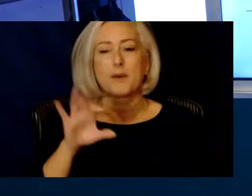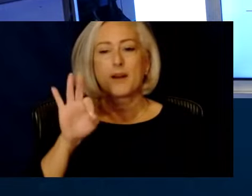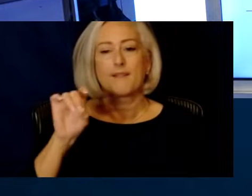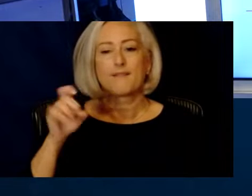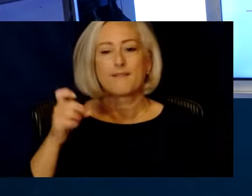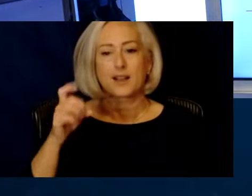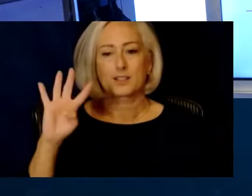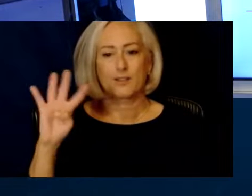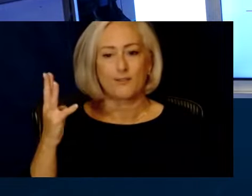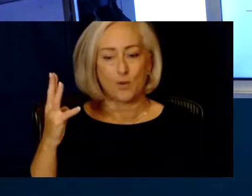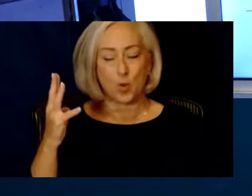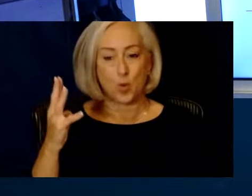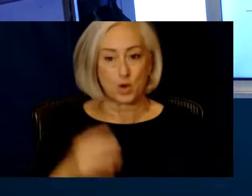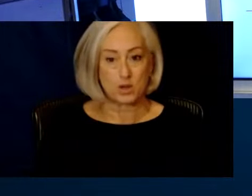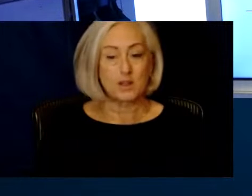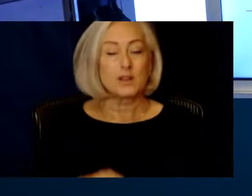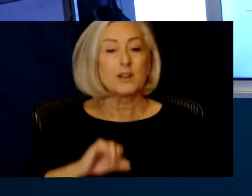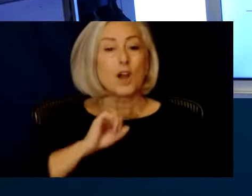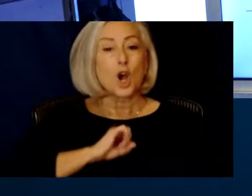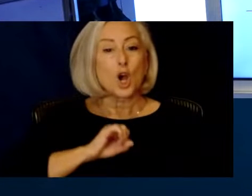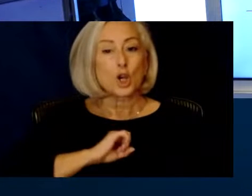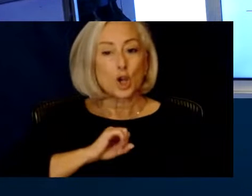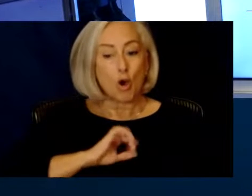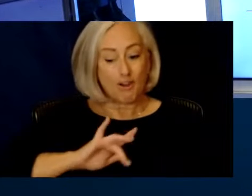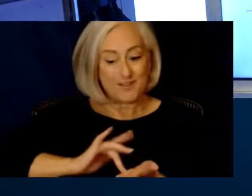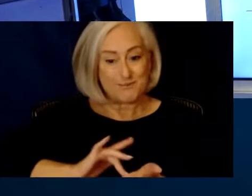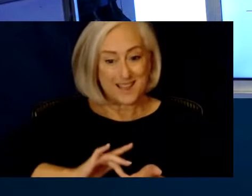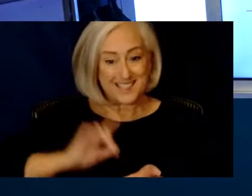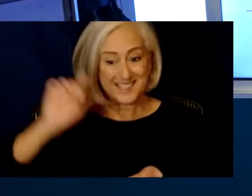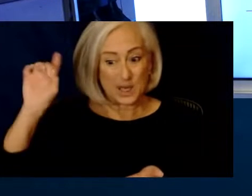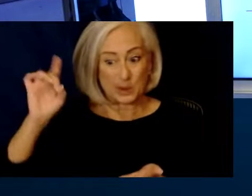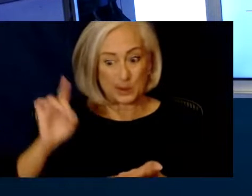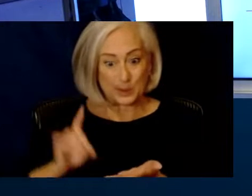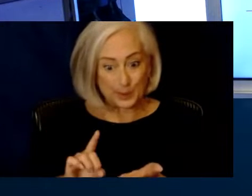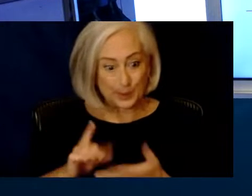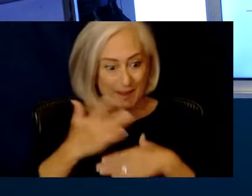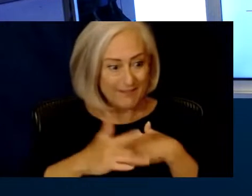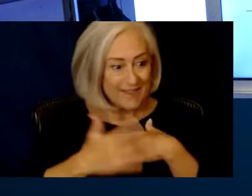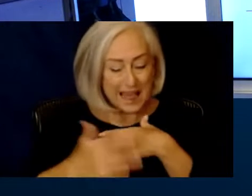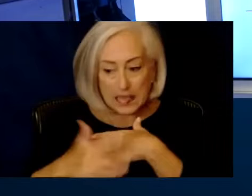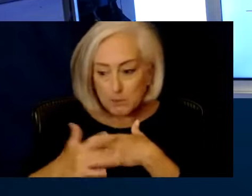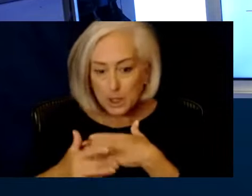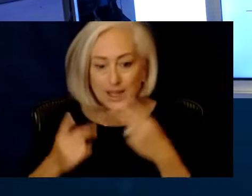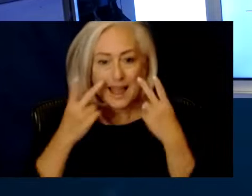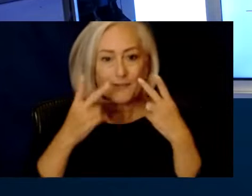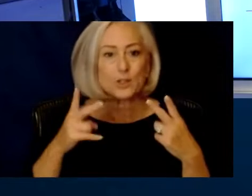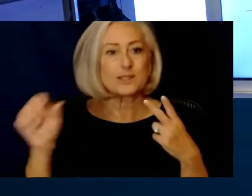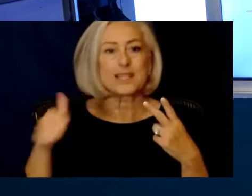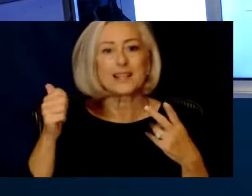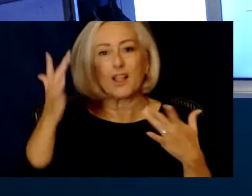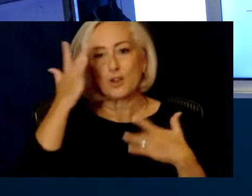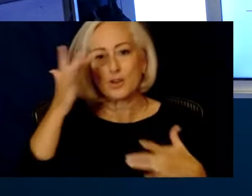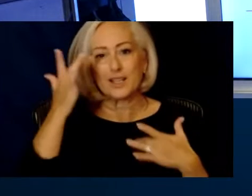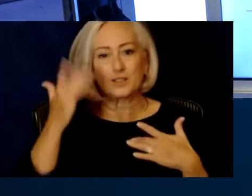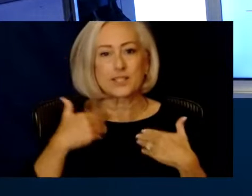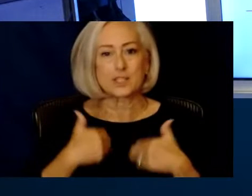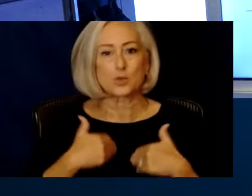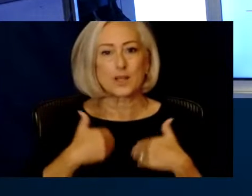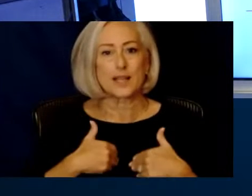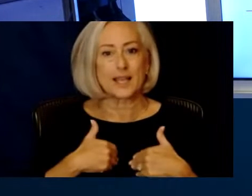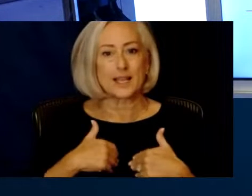to know, cough syrup is in short supply. Have we seen an increase in respiratory illnesses other than COVID? Have you?